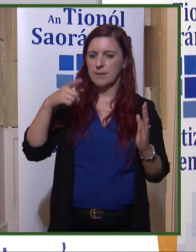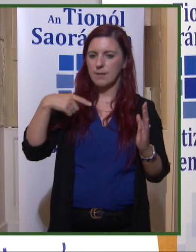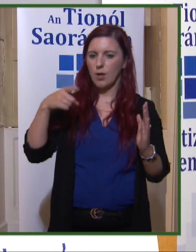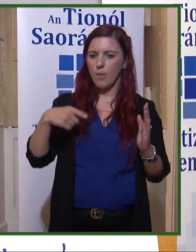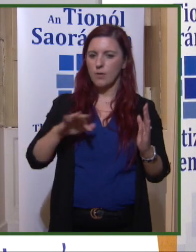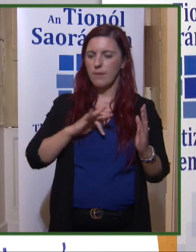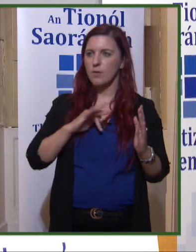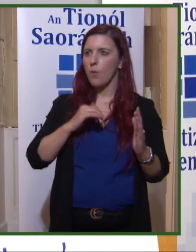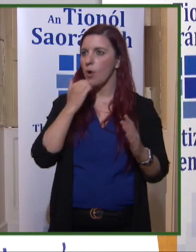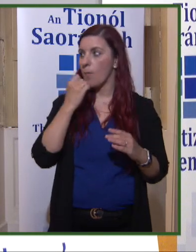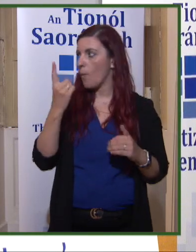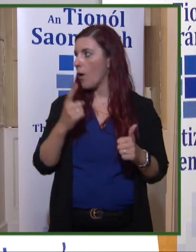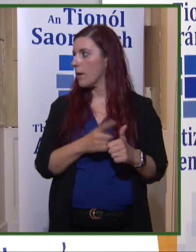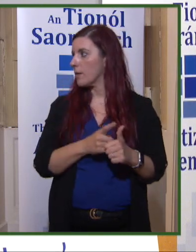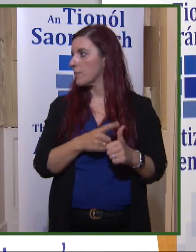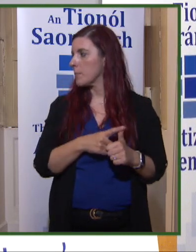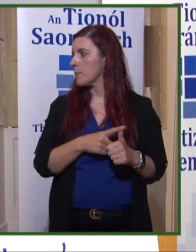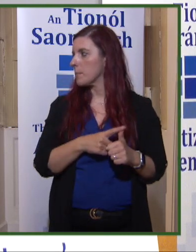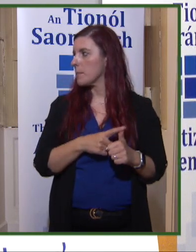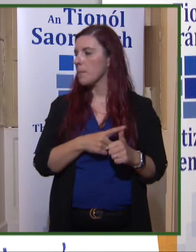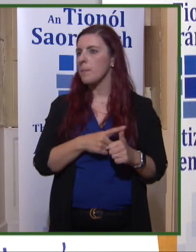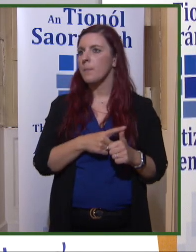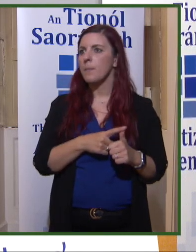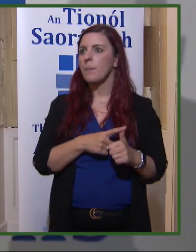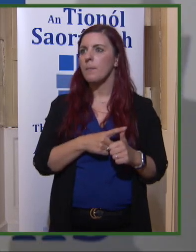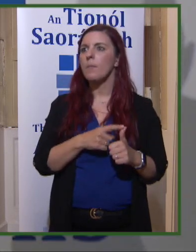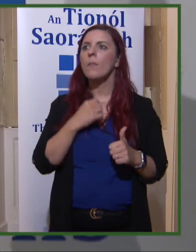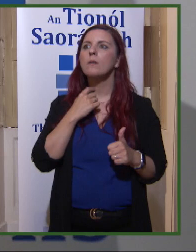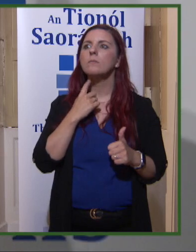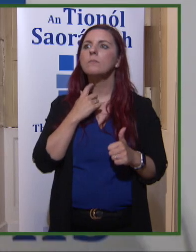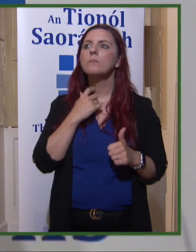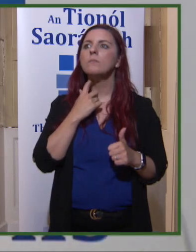number 1, and I'm going to announce.